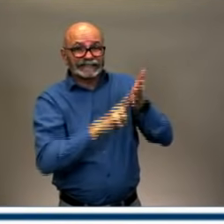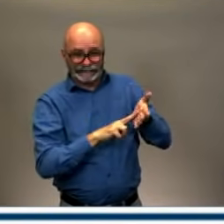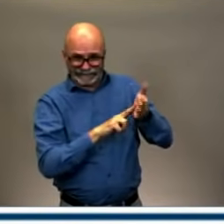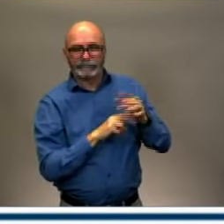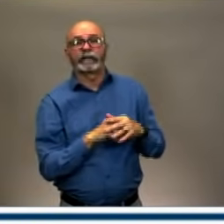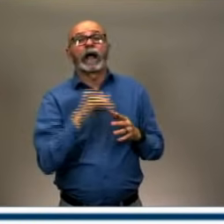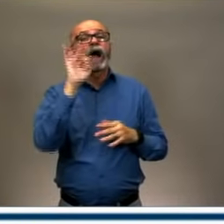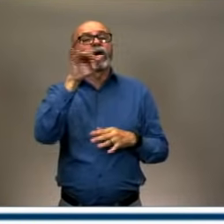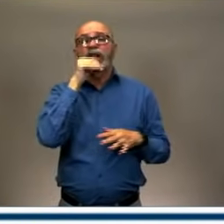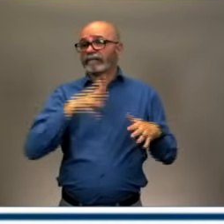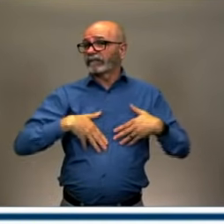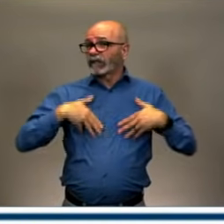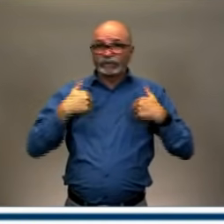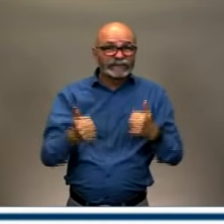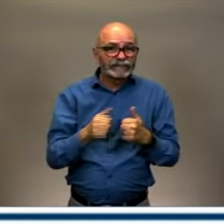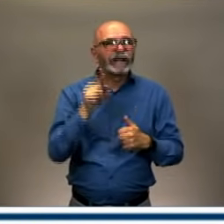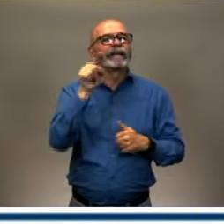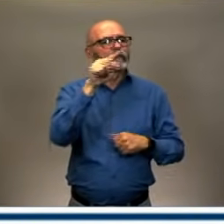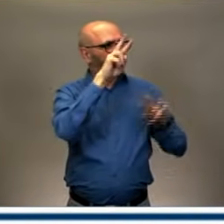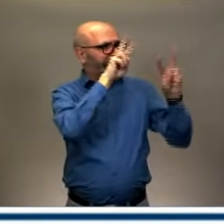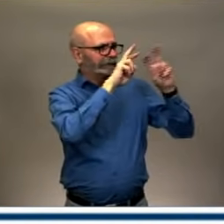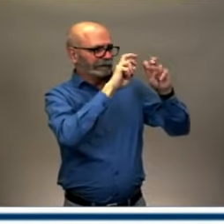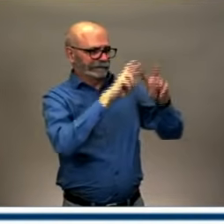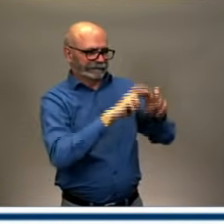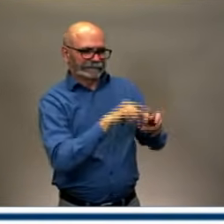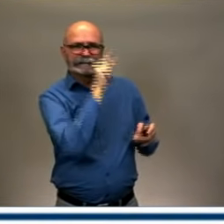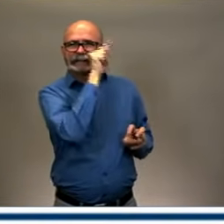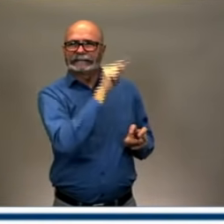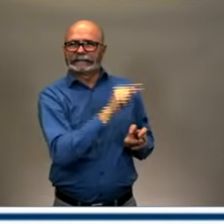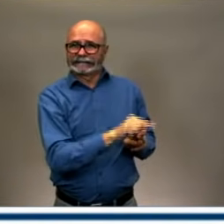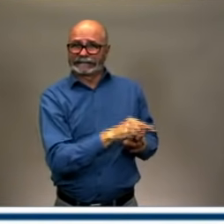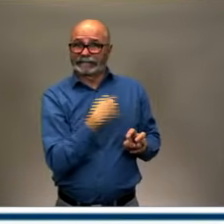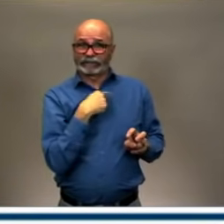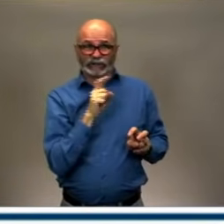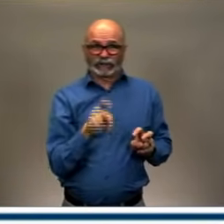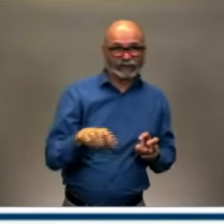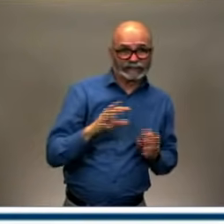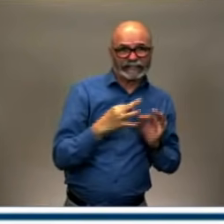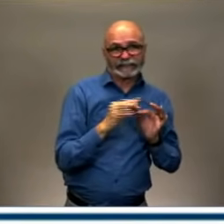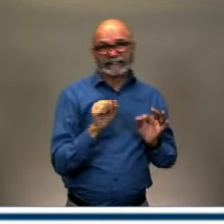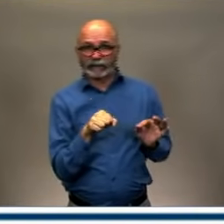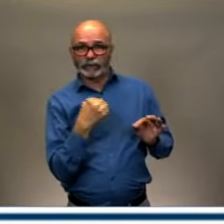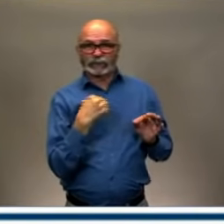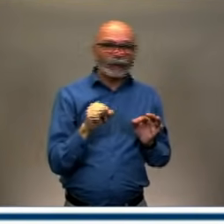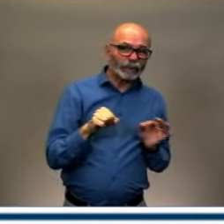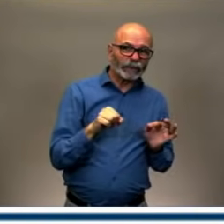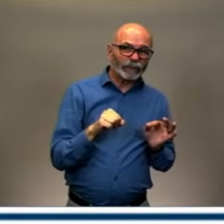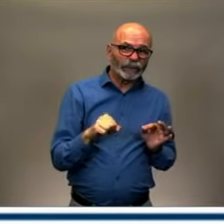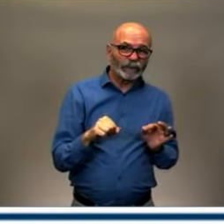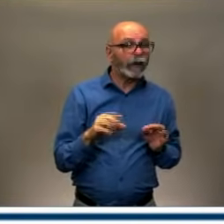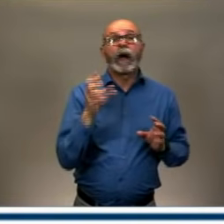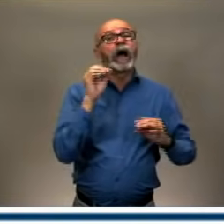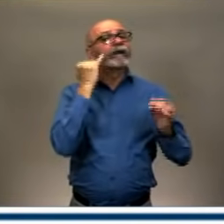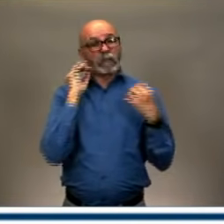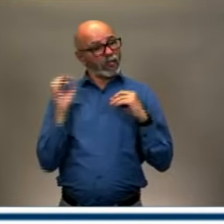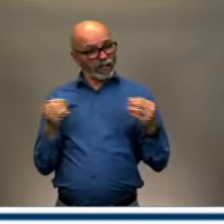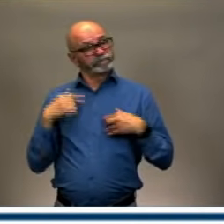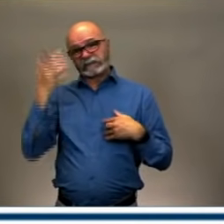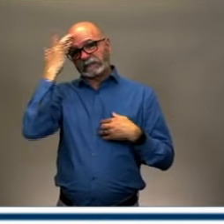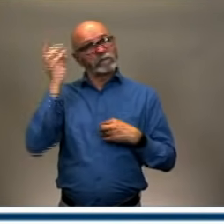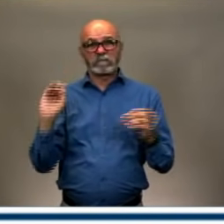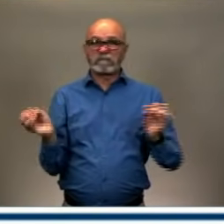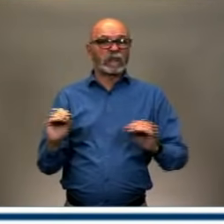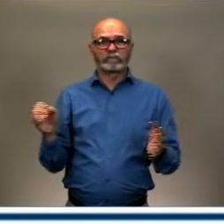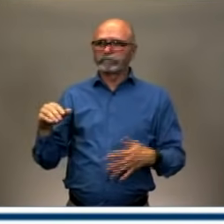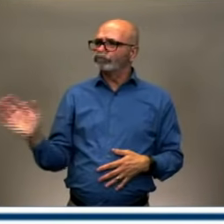go do the online assessment and get direction on whether you should be tested. But also, if you don't have any symptoms, we encourage people they can